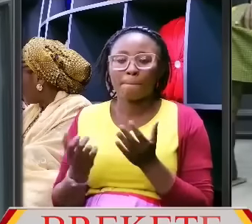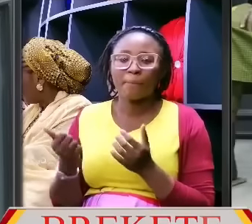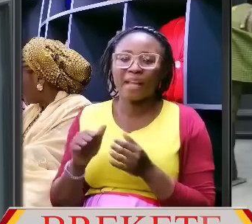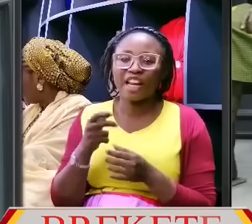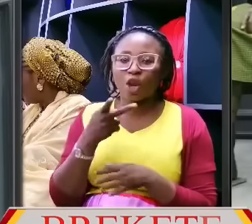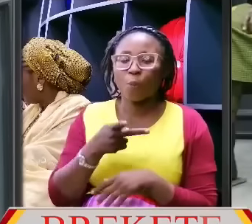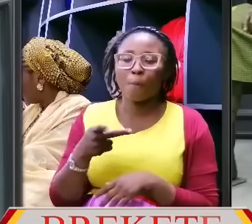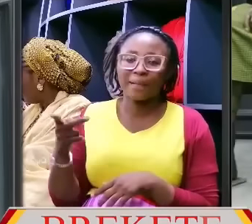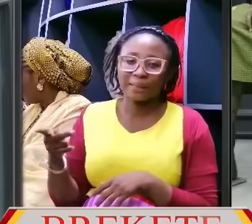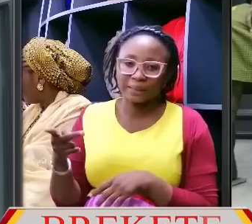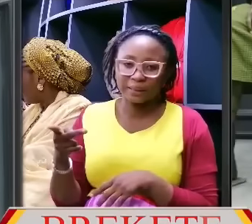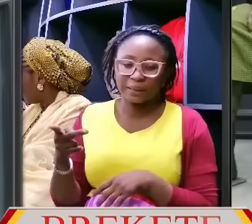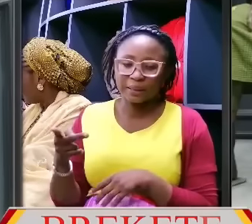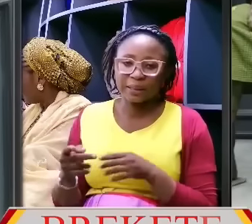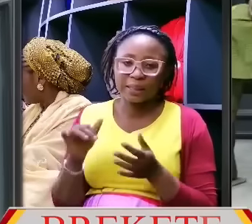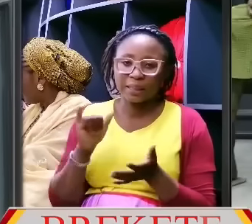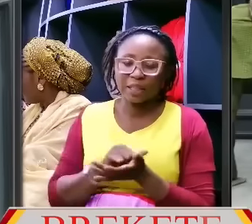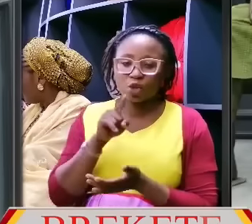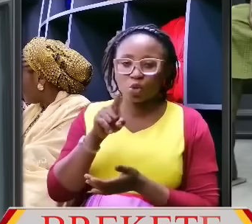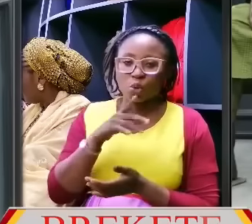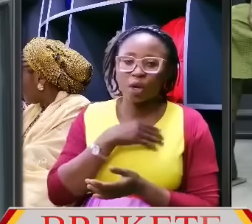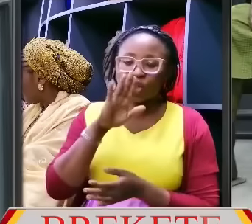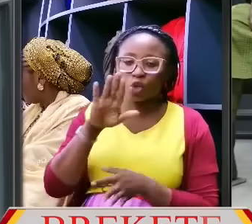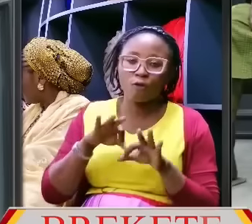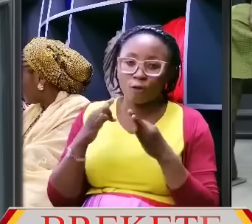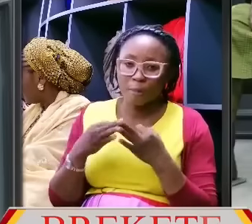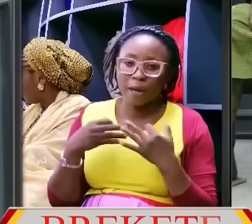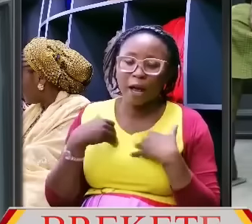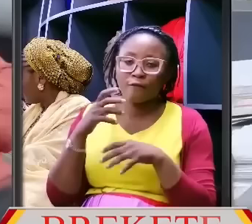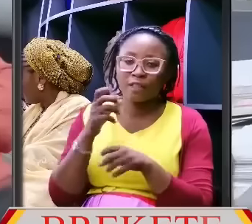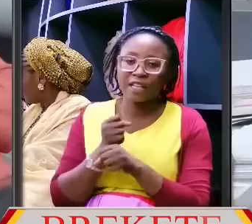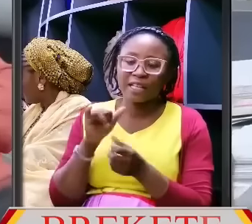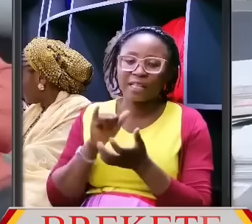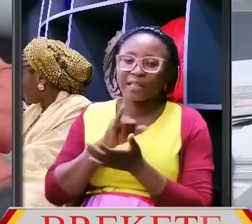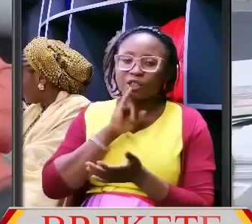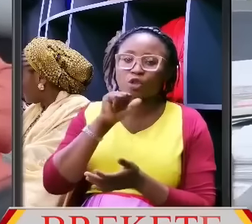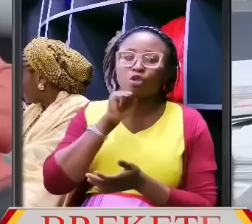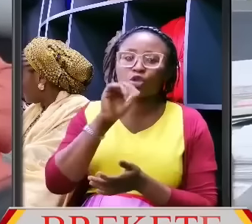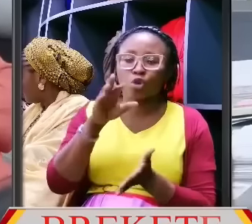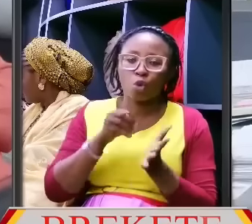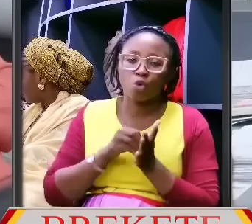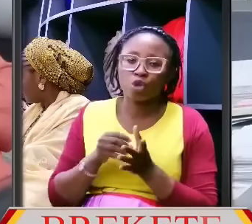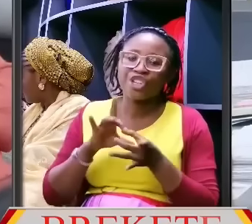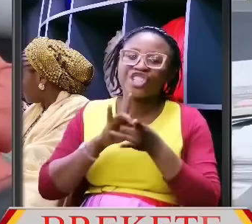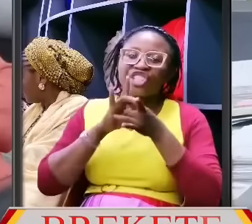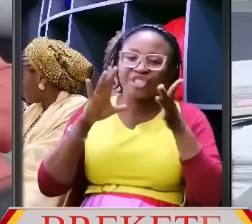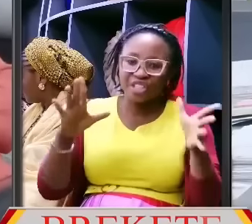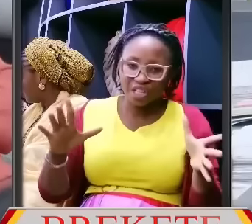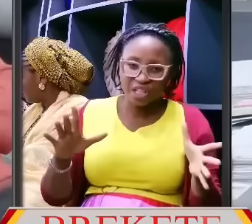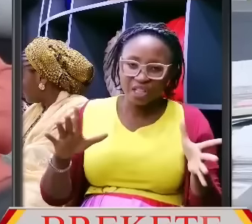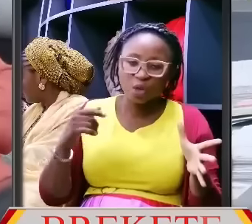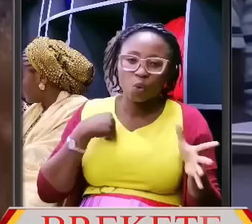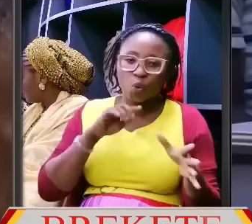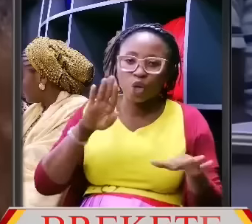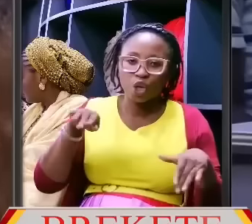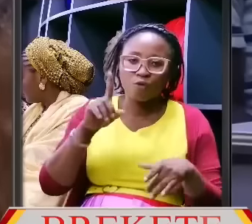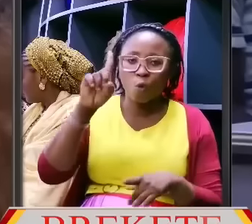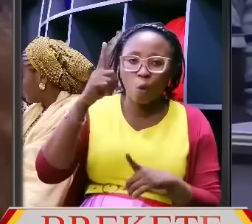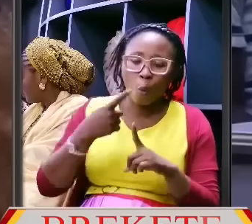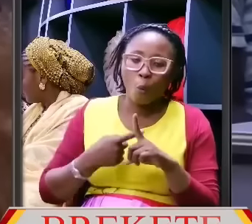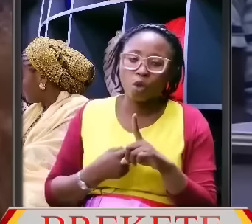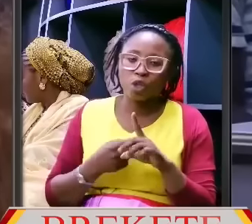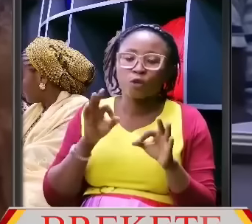Any property where you and your family take over, will not be your own, release them. Will they give you